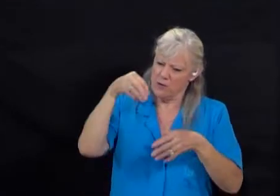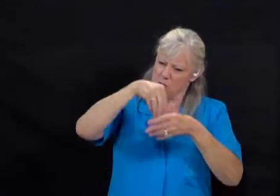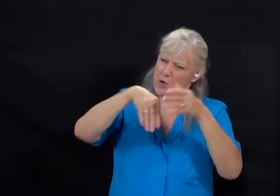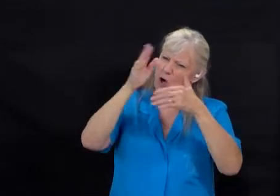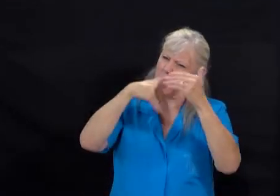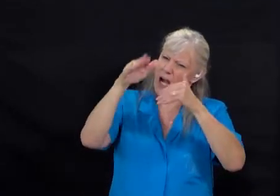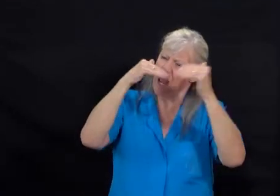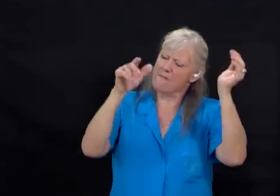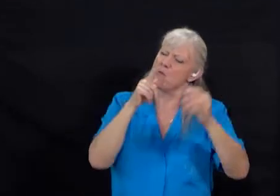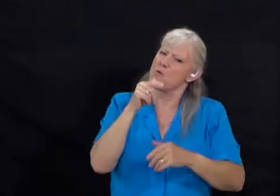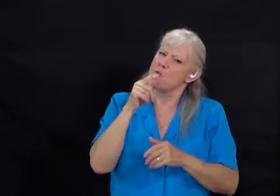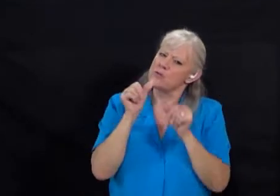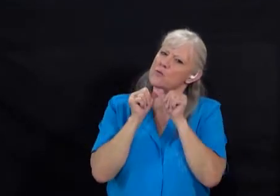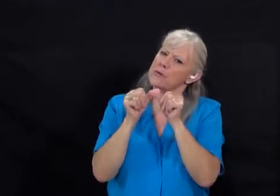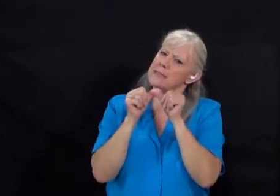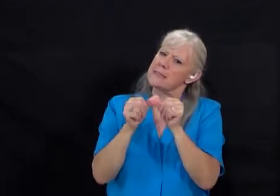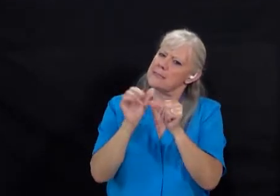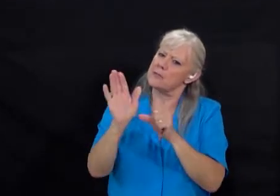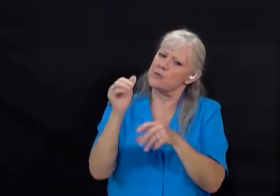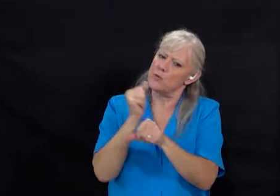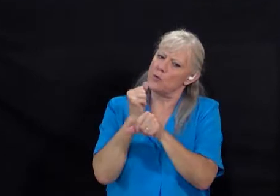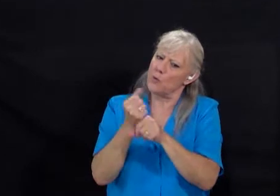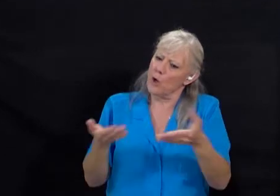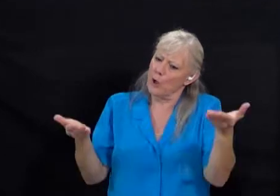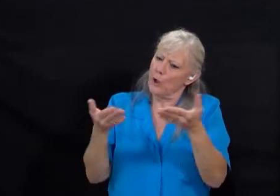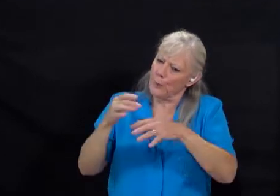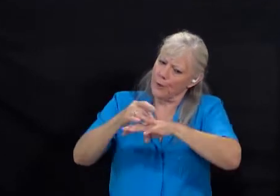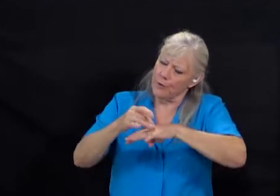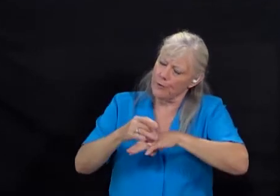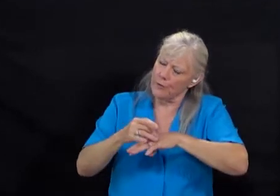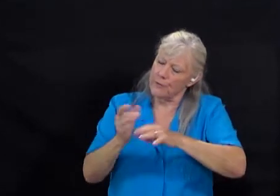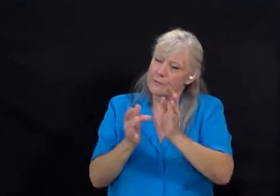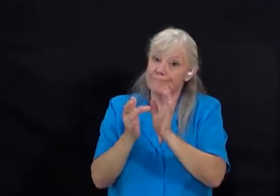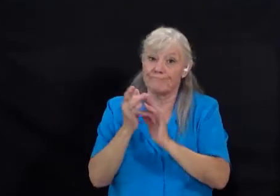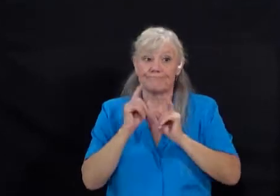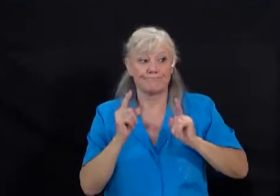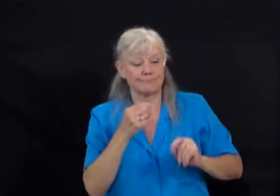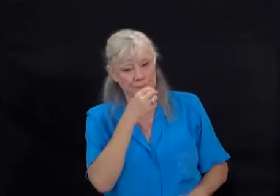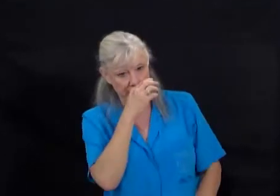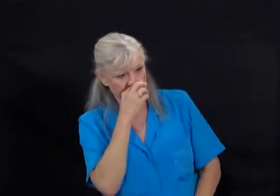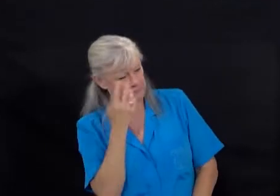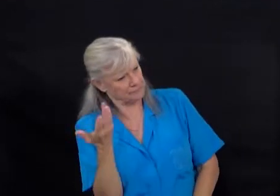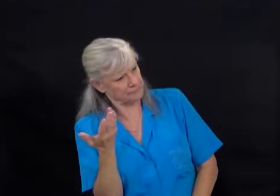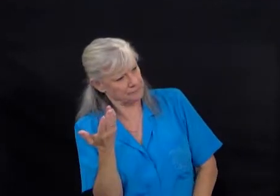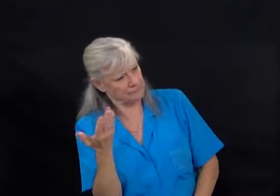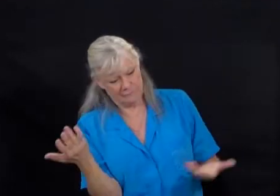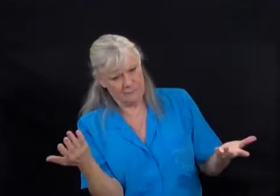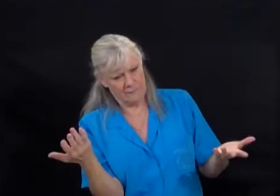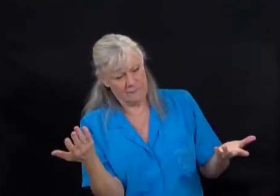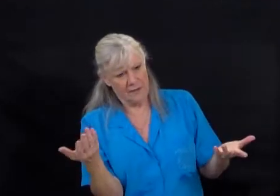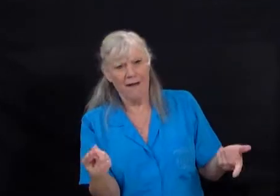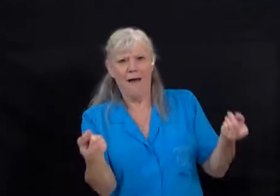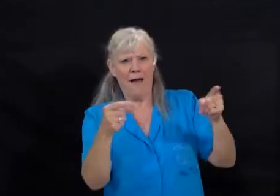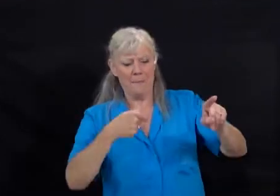who will continue your work on earth?" Jesus said, "While I was on